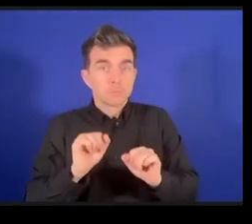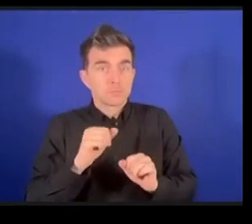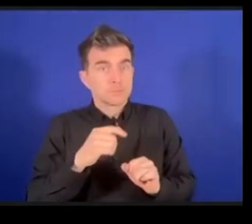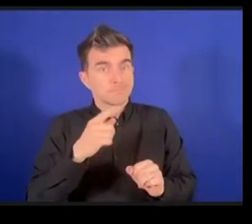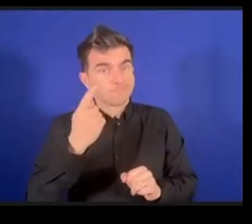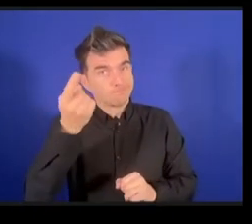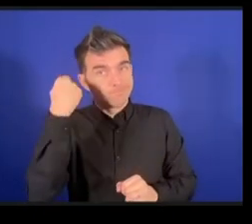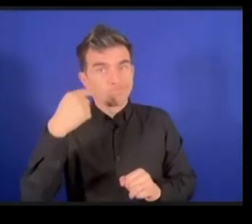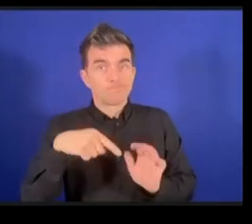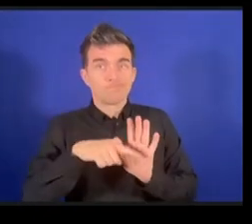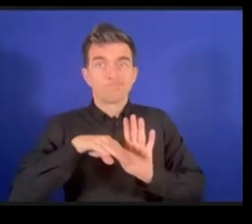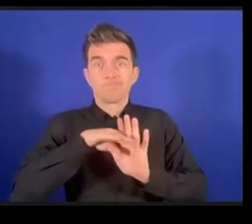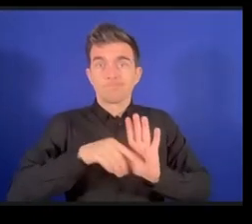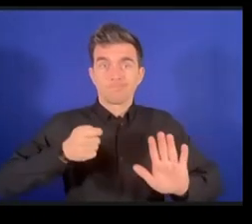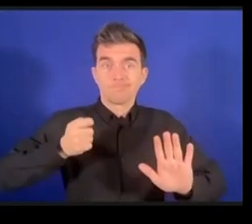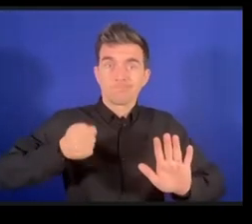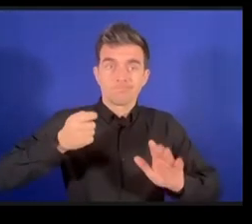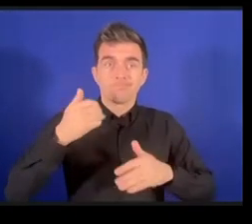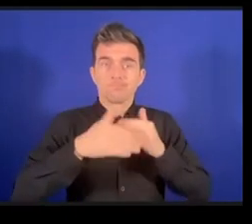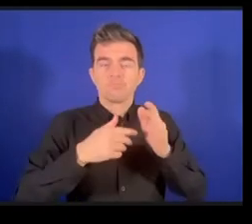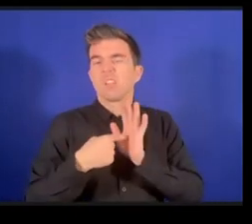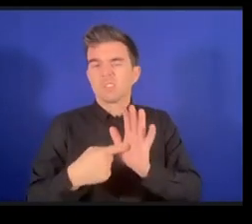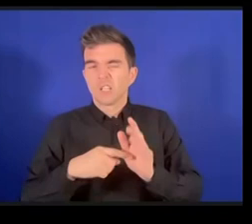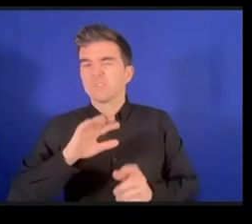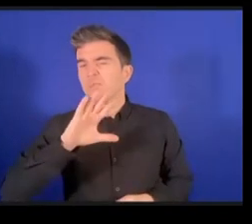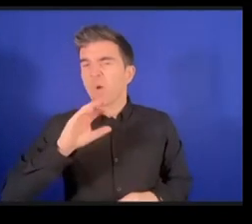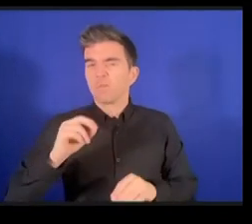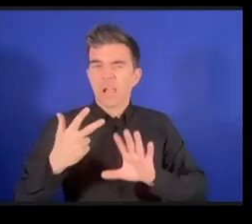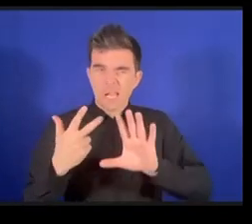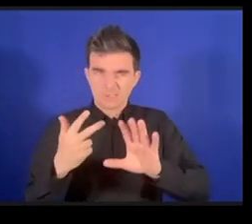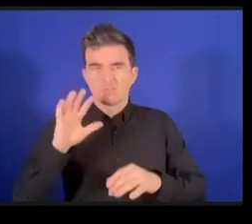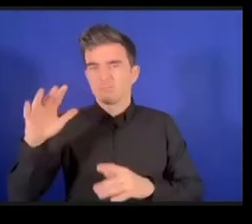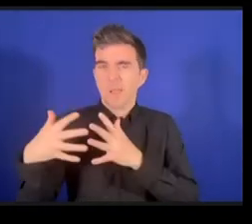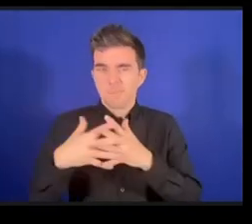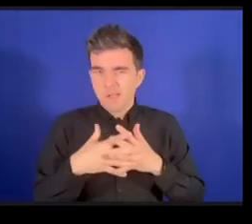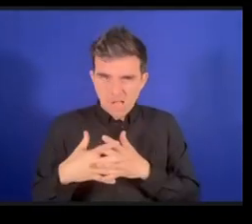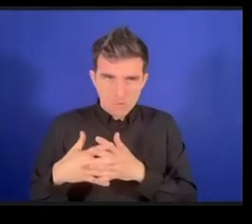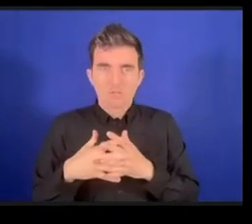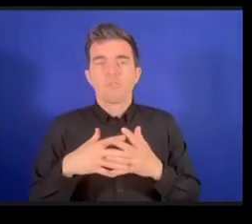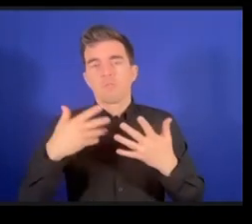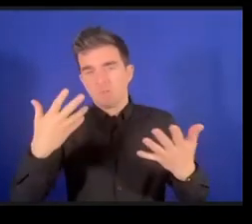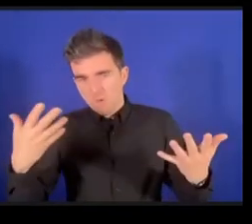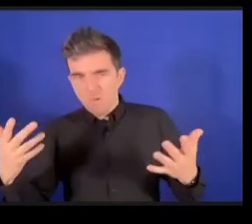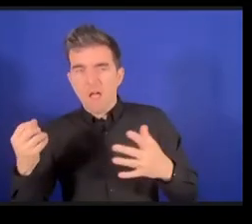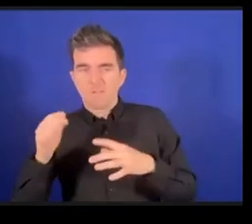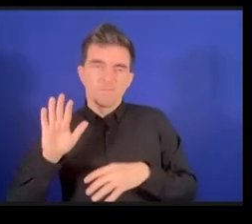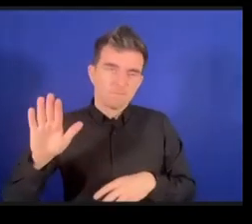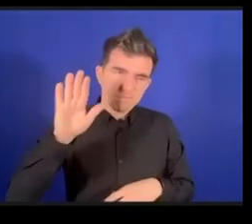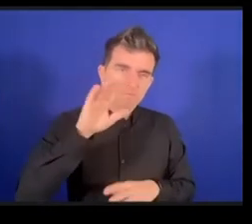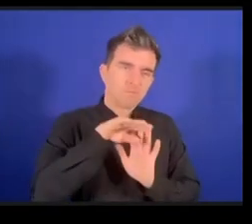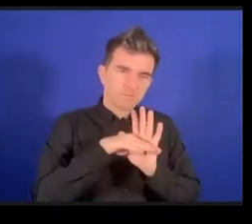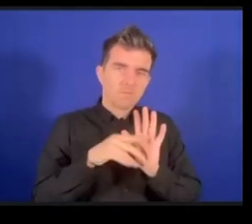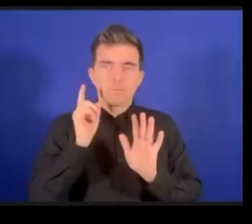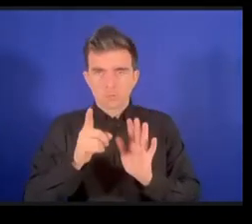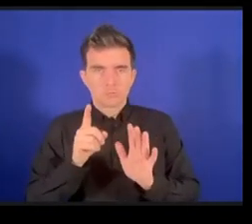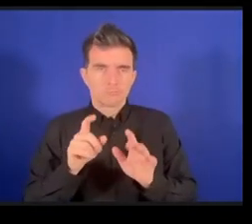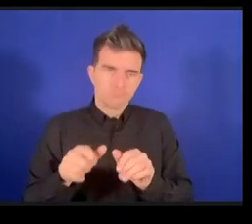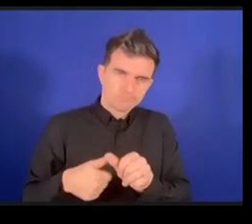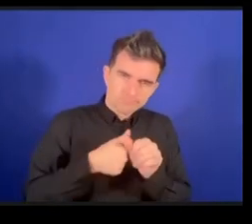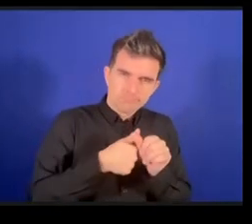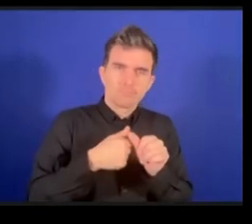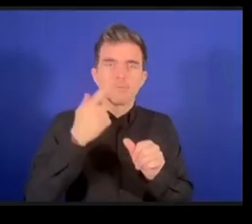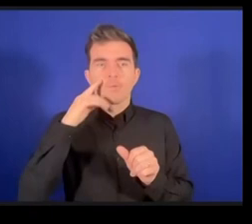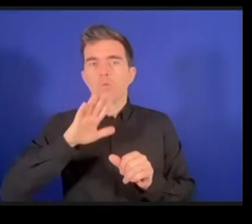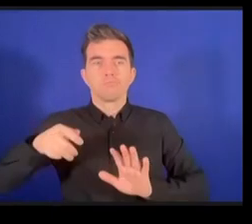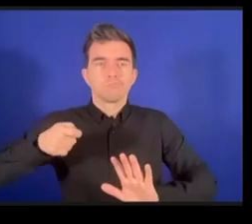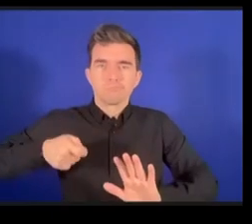are legally bound to be followed by the governments to to make the certain uh platforms to a certain level